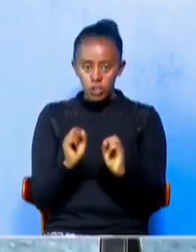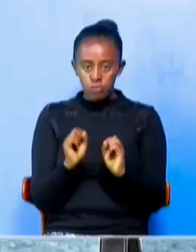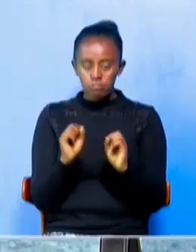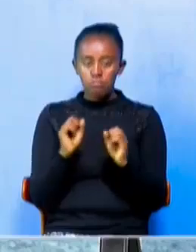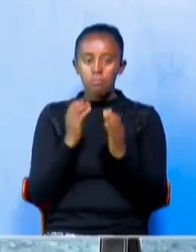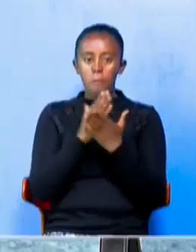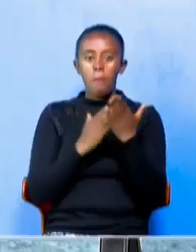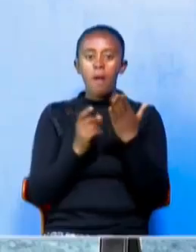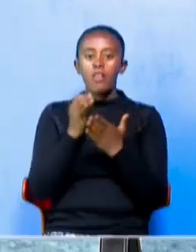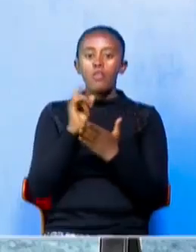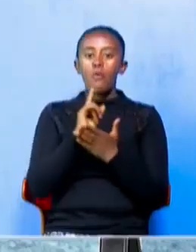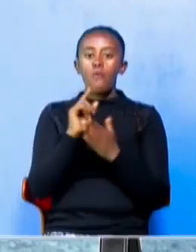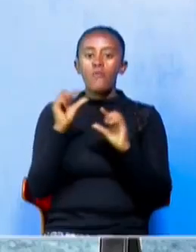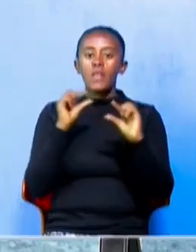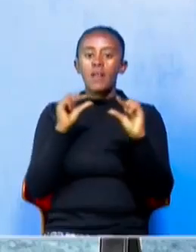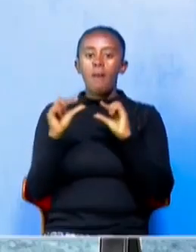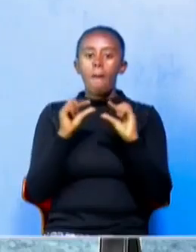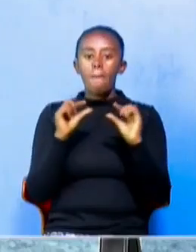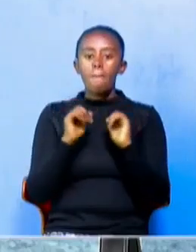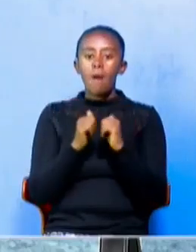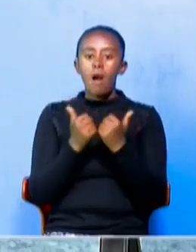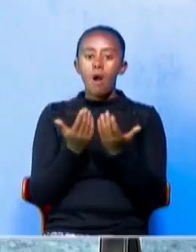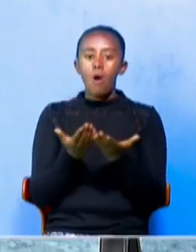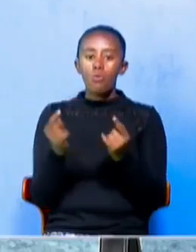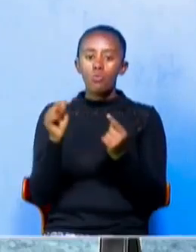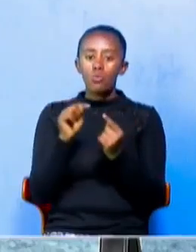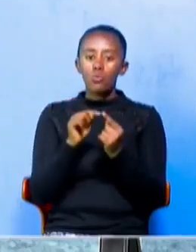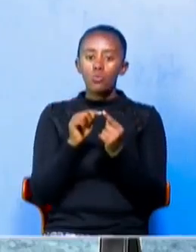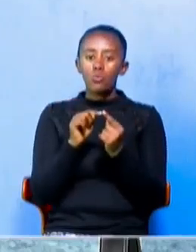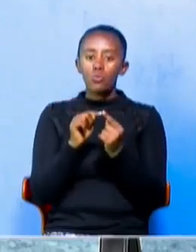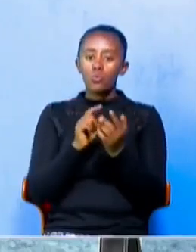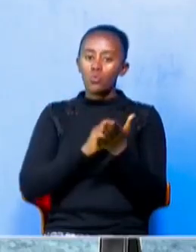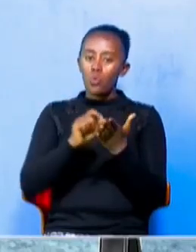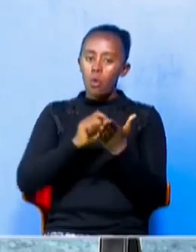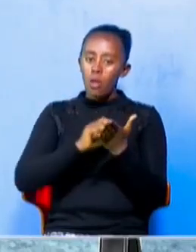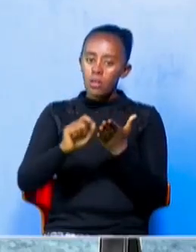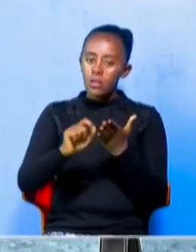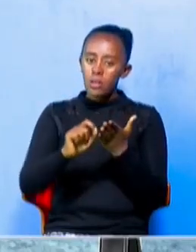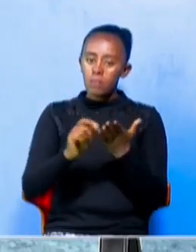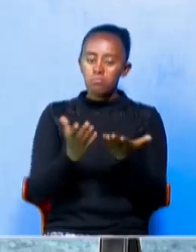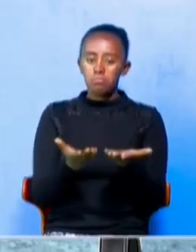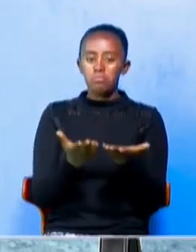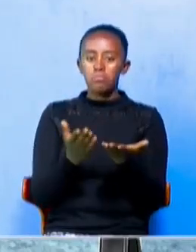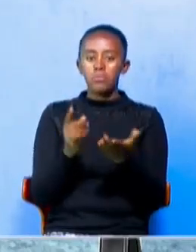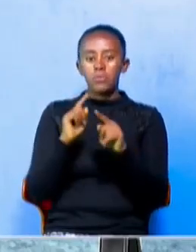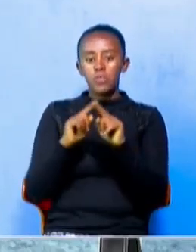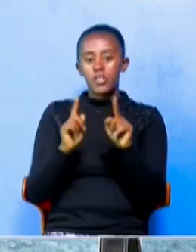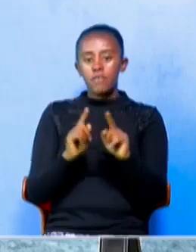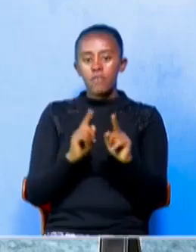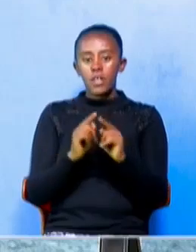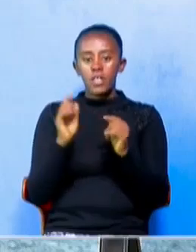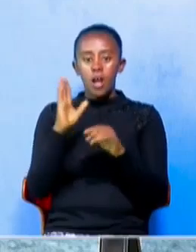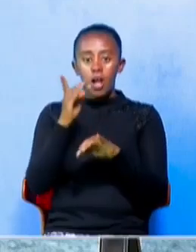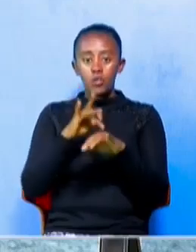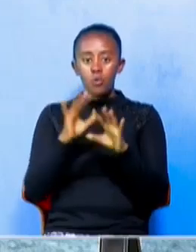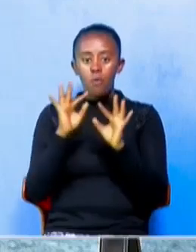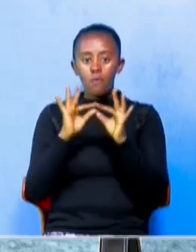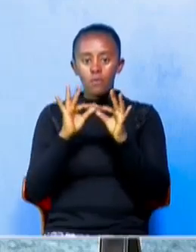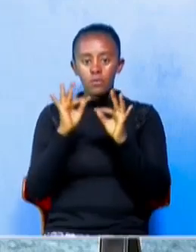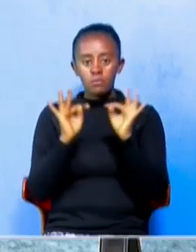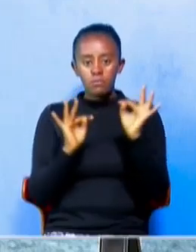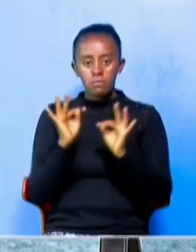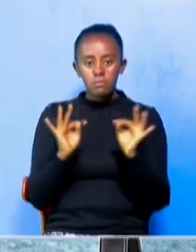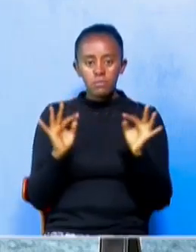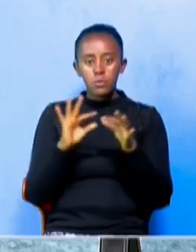part of grammar. You remember how to write different kinds of story. So we were talking